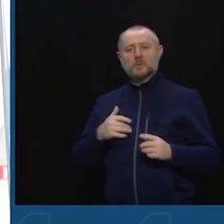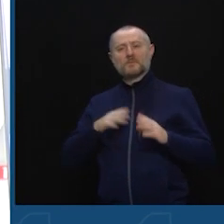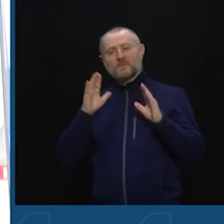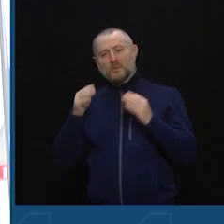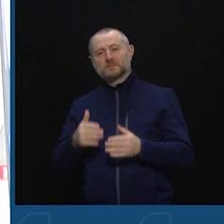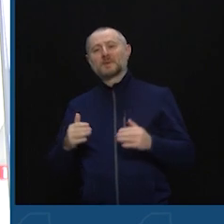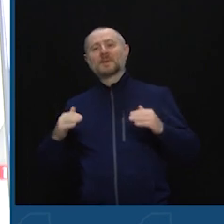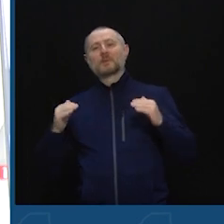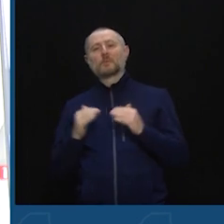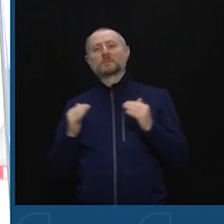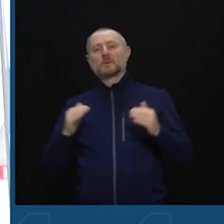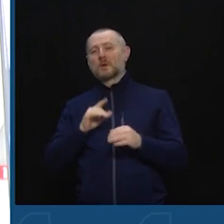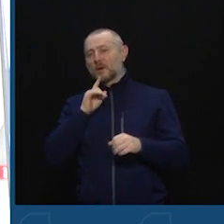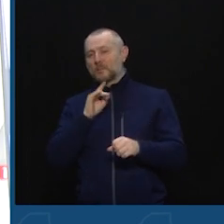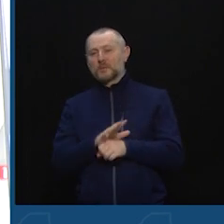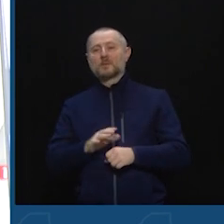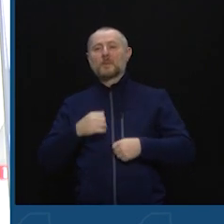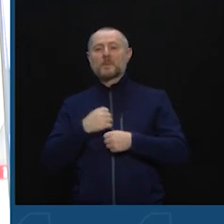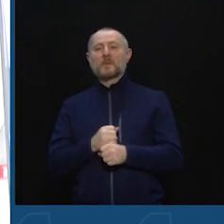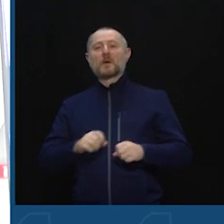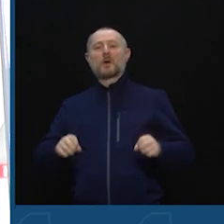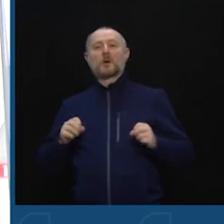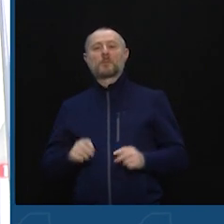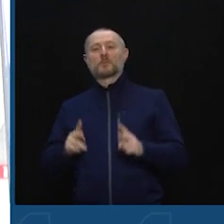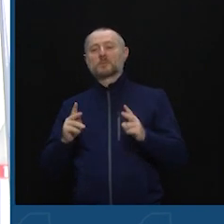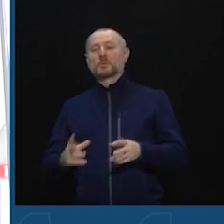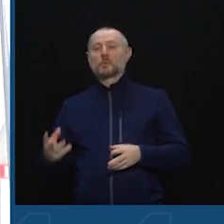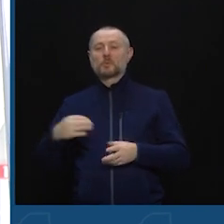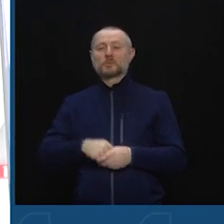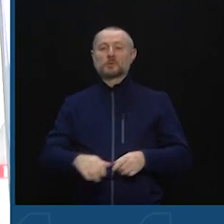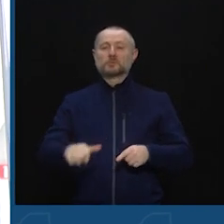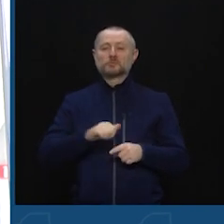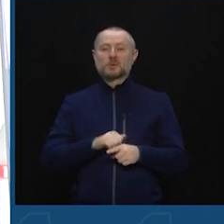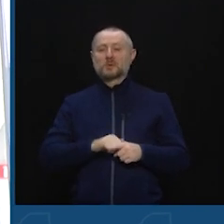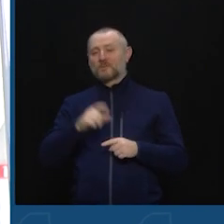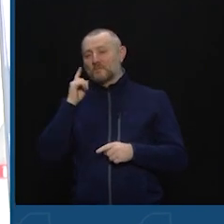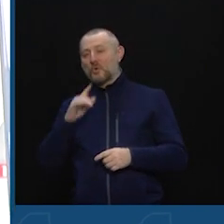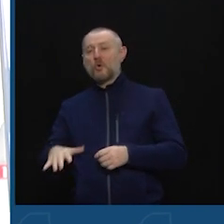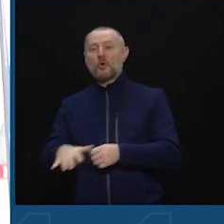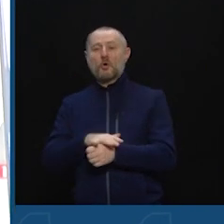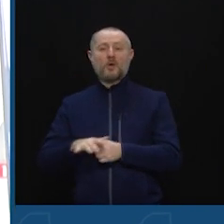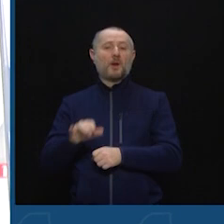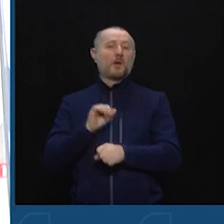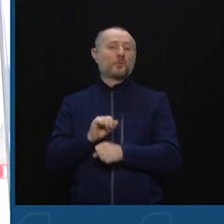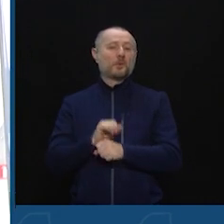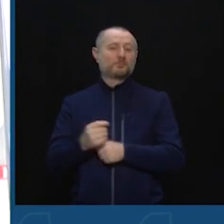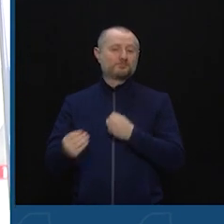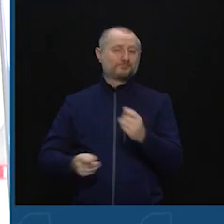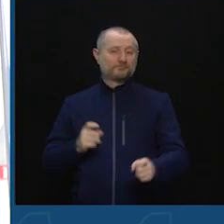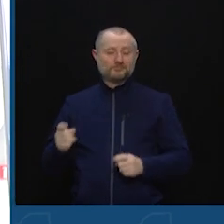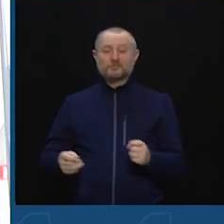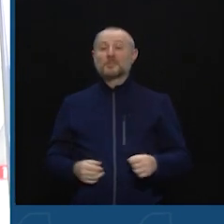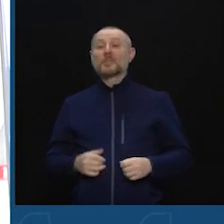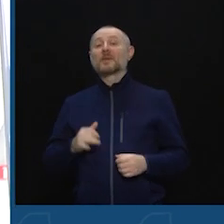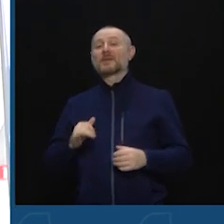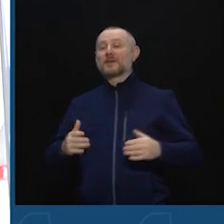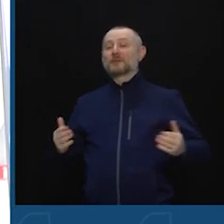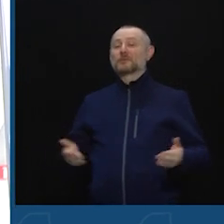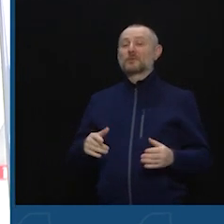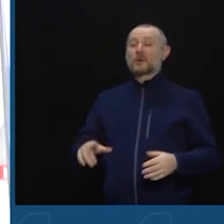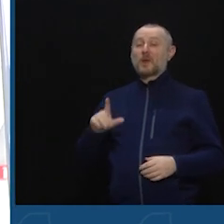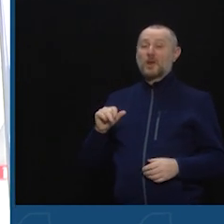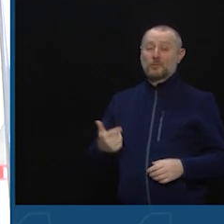committed to creating opportunities, including training for local employment at LaGuardia. We've